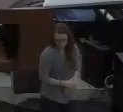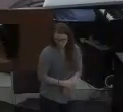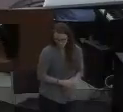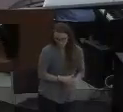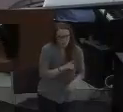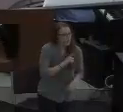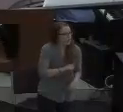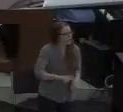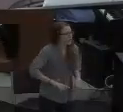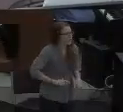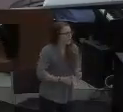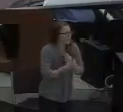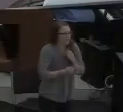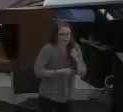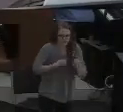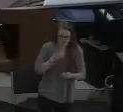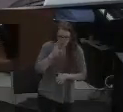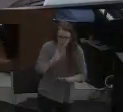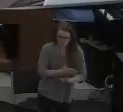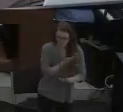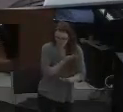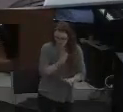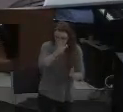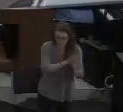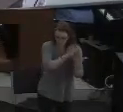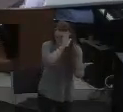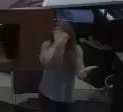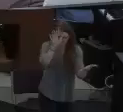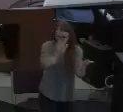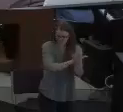high. Lord, I love to sing your